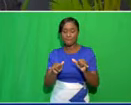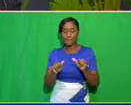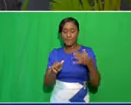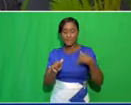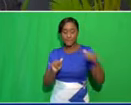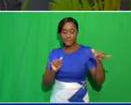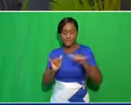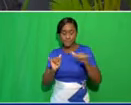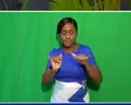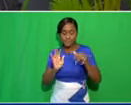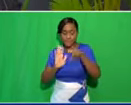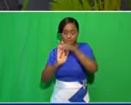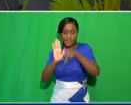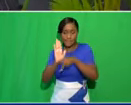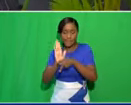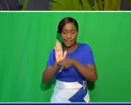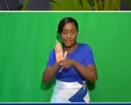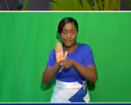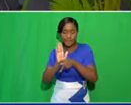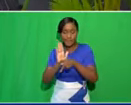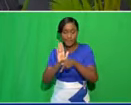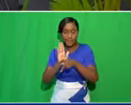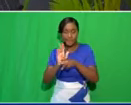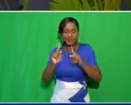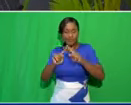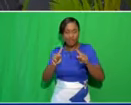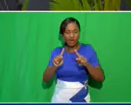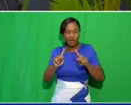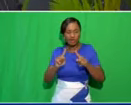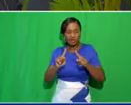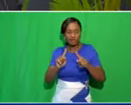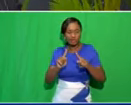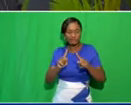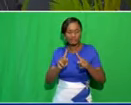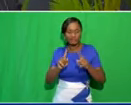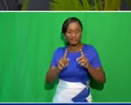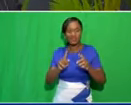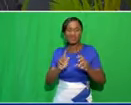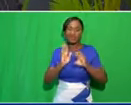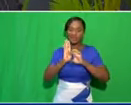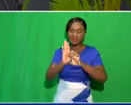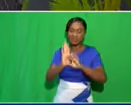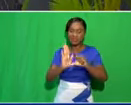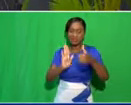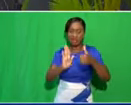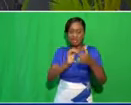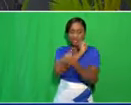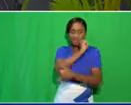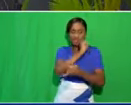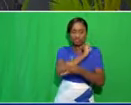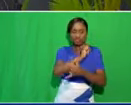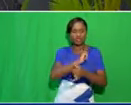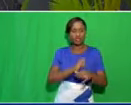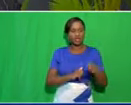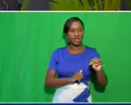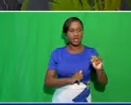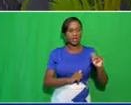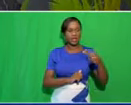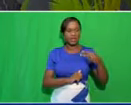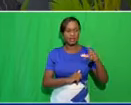policies, but they're not underperforming. So if you look at the Netherlands, for example, their system is